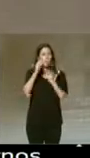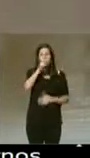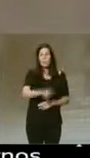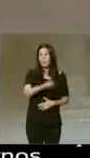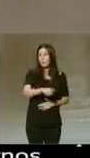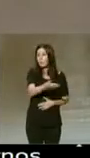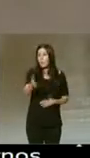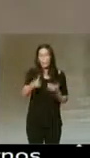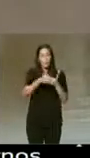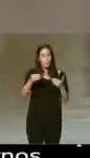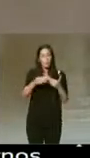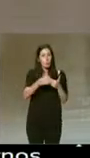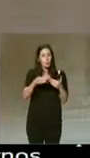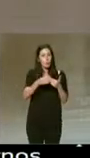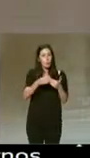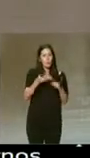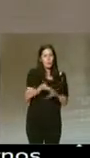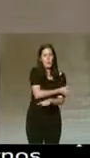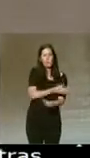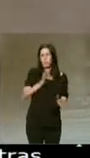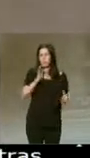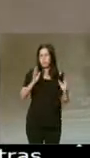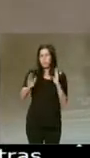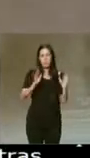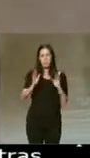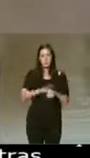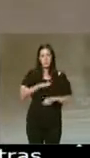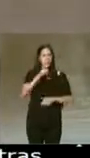fact that users, after